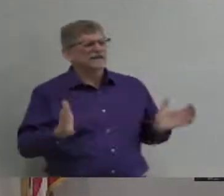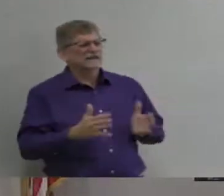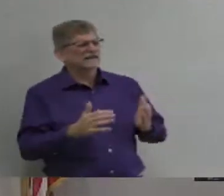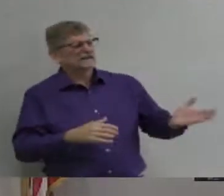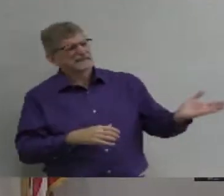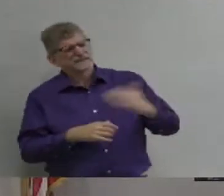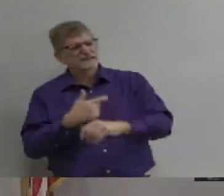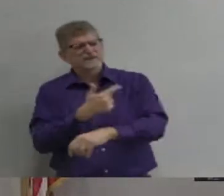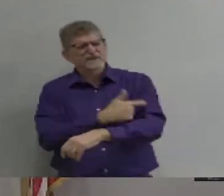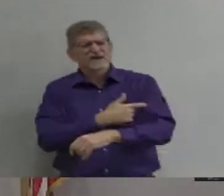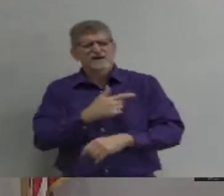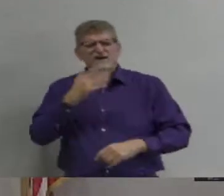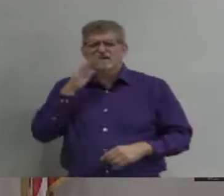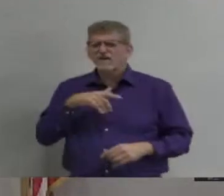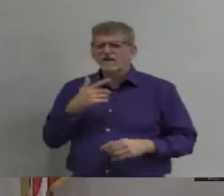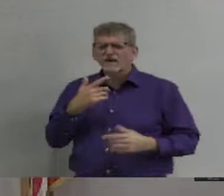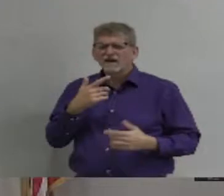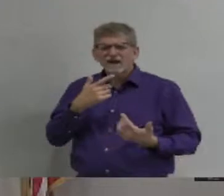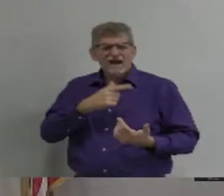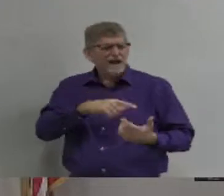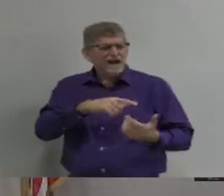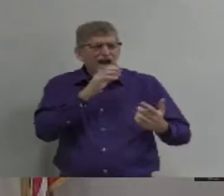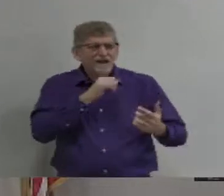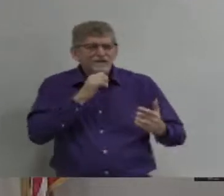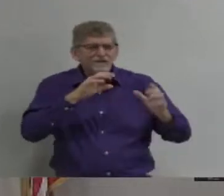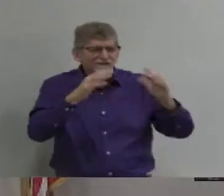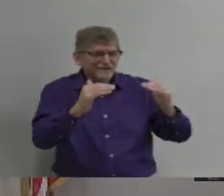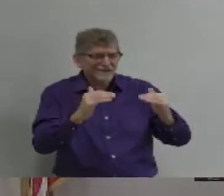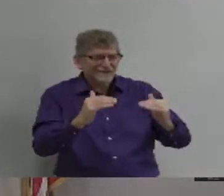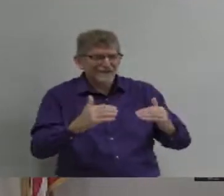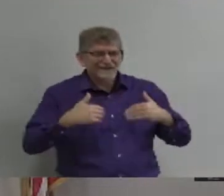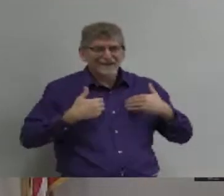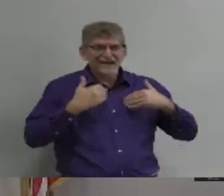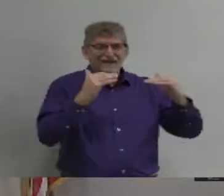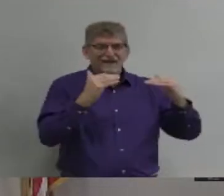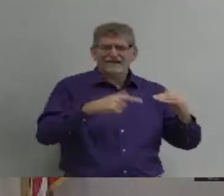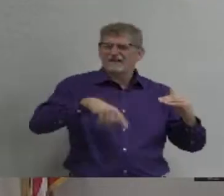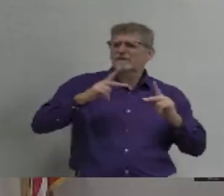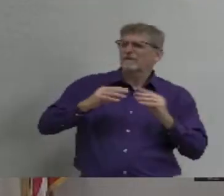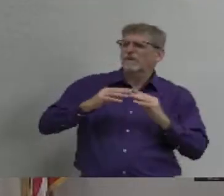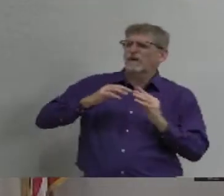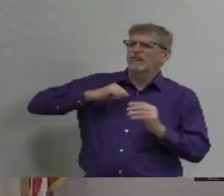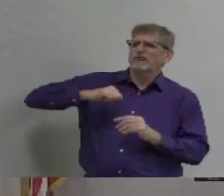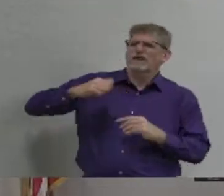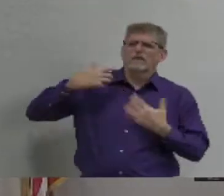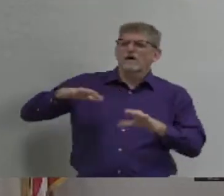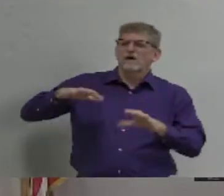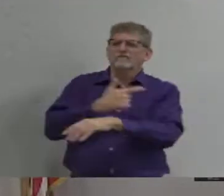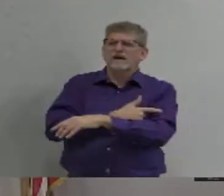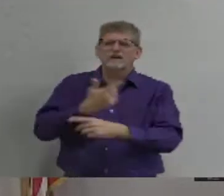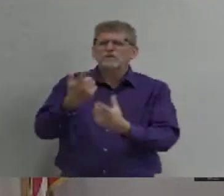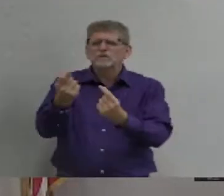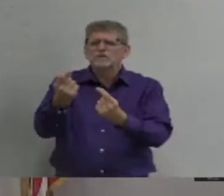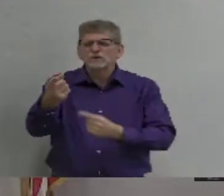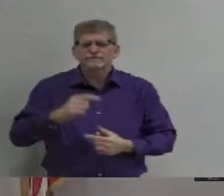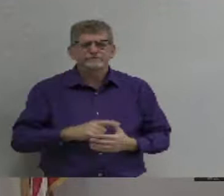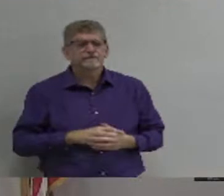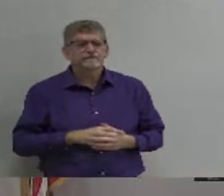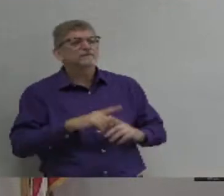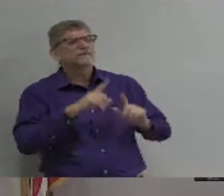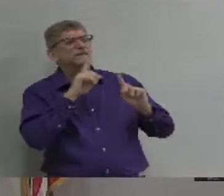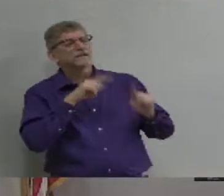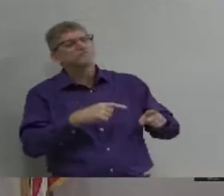groups as they become younger? Mm-hmm. Yeah, another great question, and I think